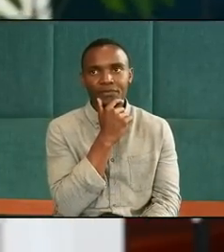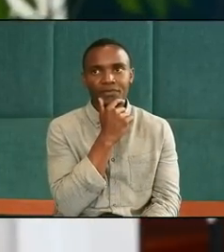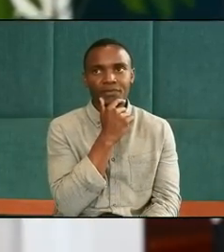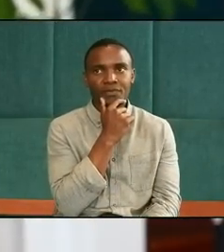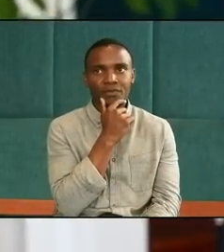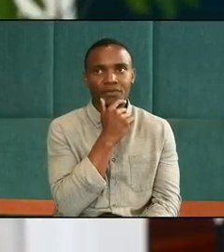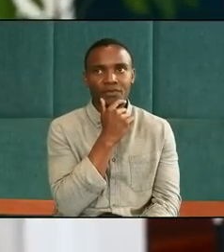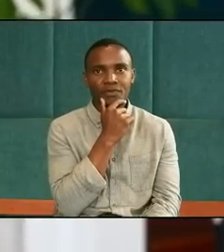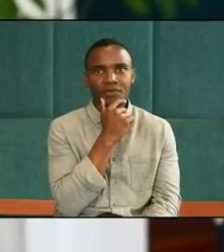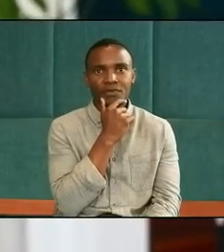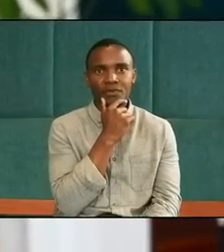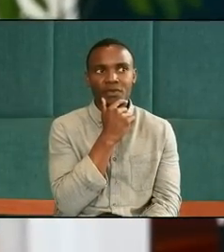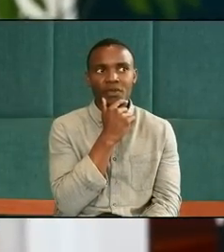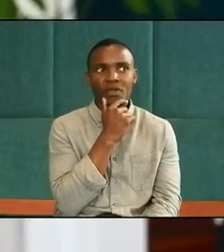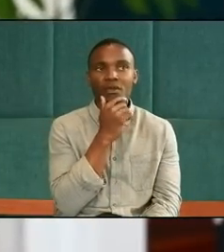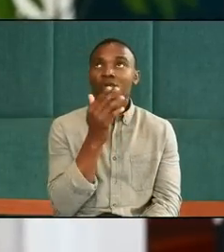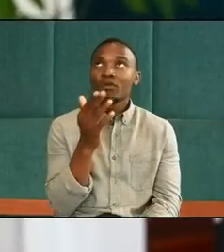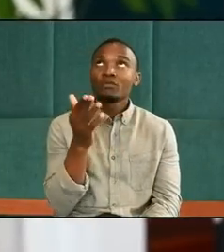God,